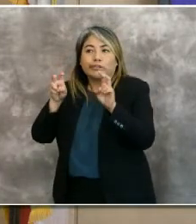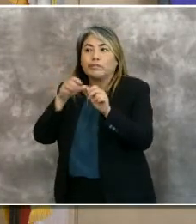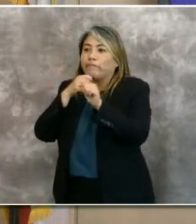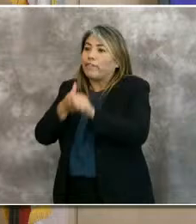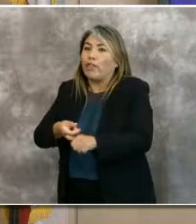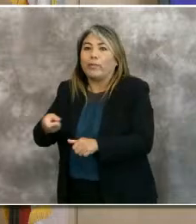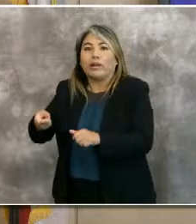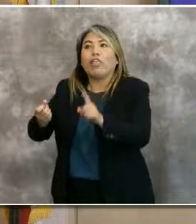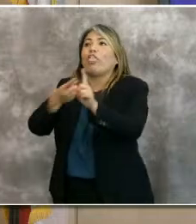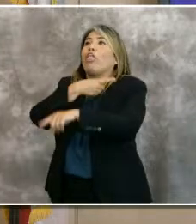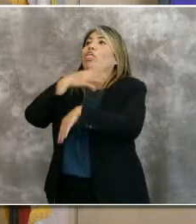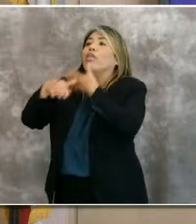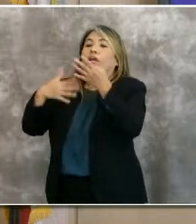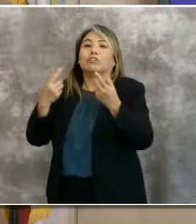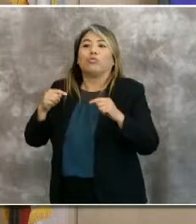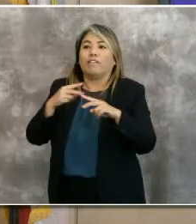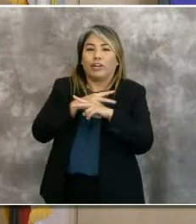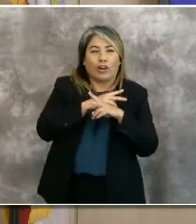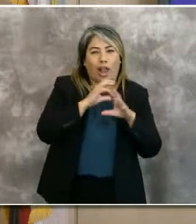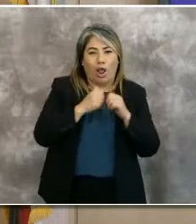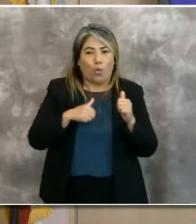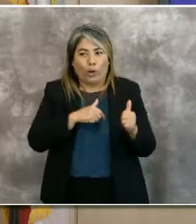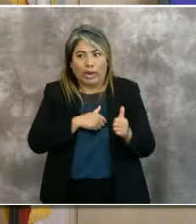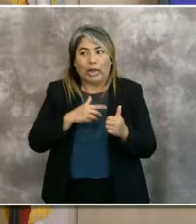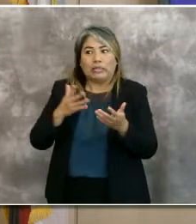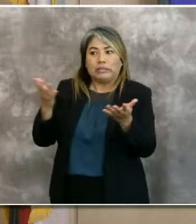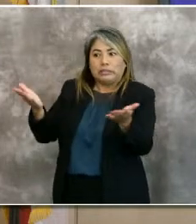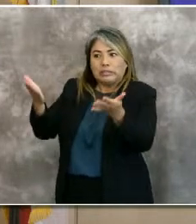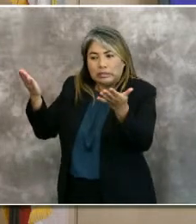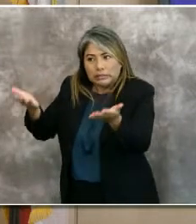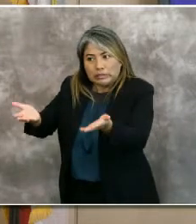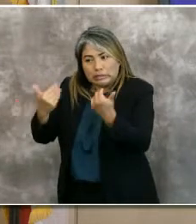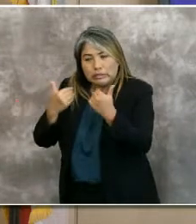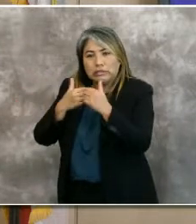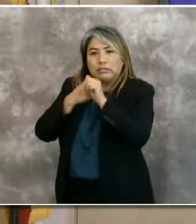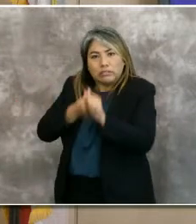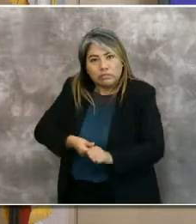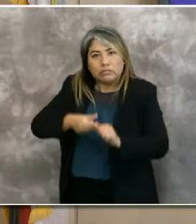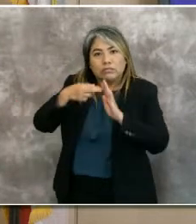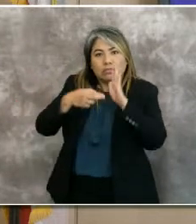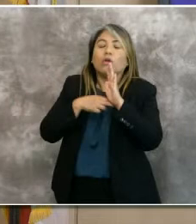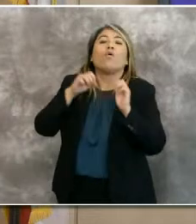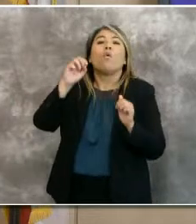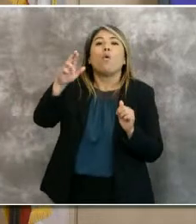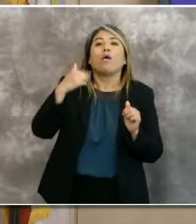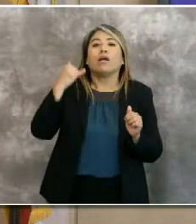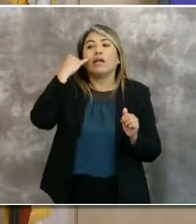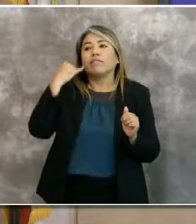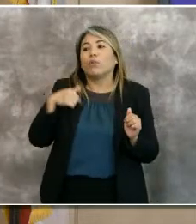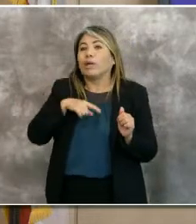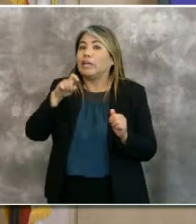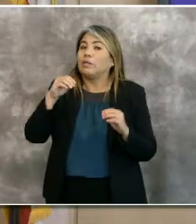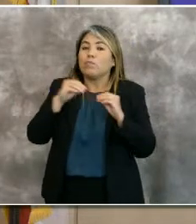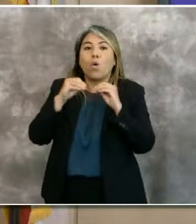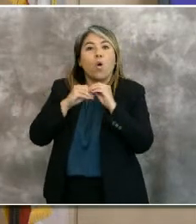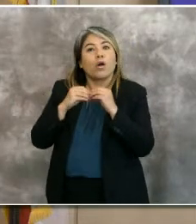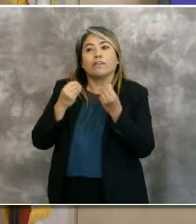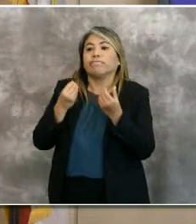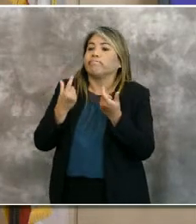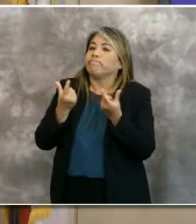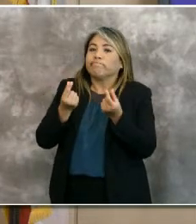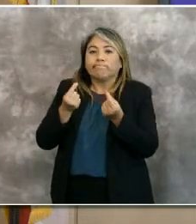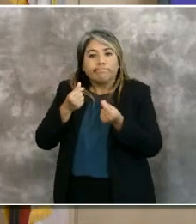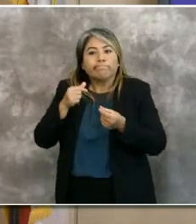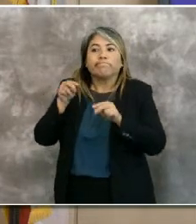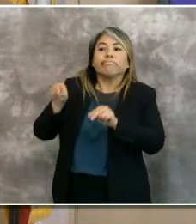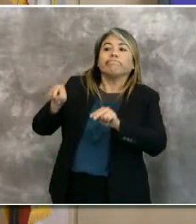doing and trying to figure out how we can either work with them to bring them into compliance, or if we need to take further steps, then we'll figure